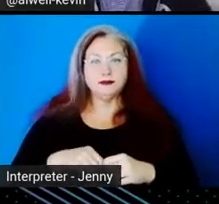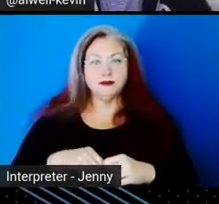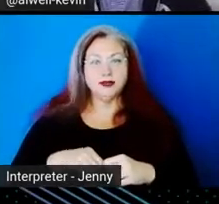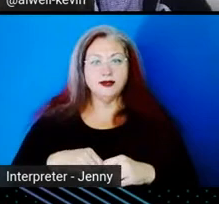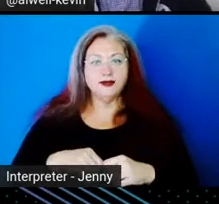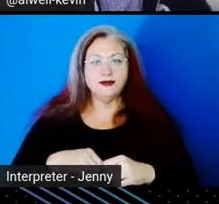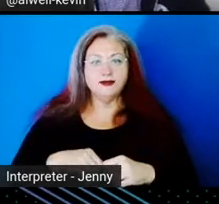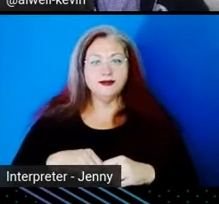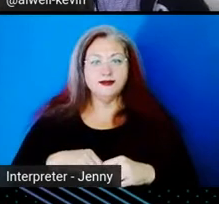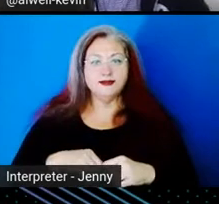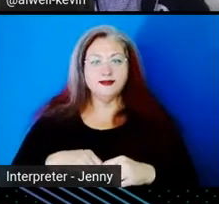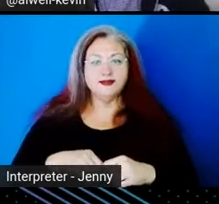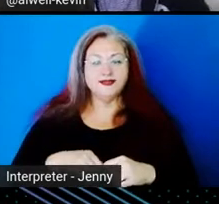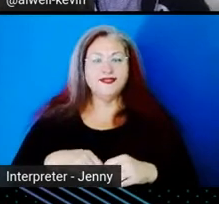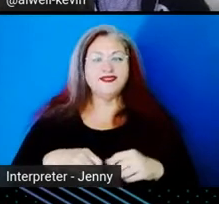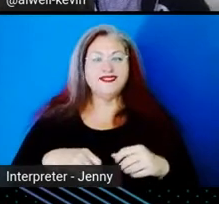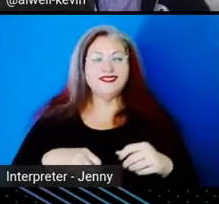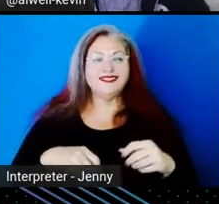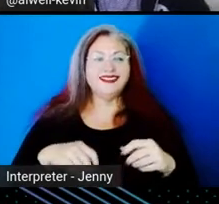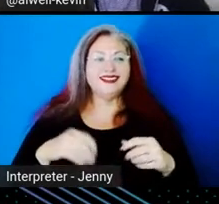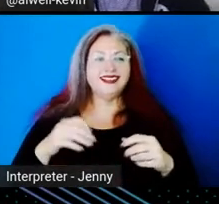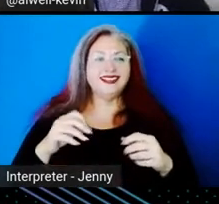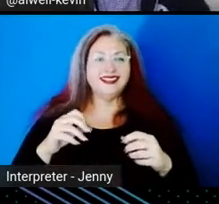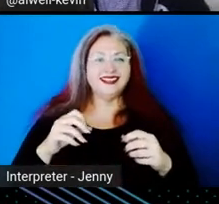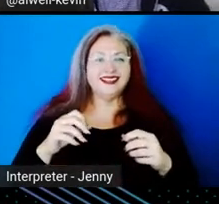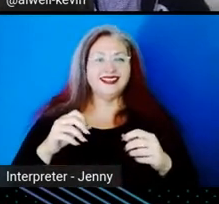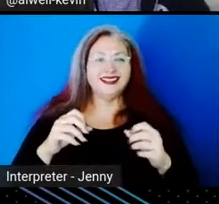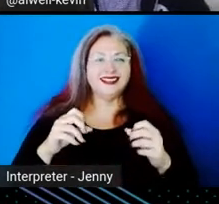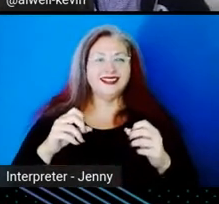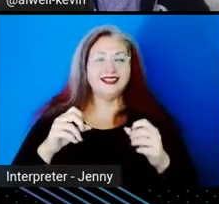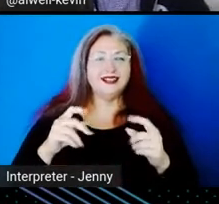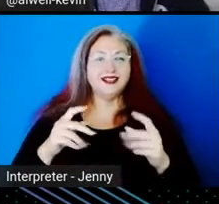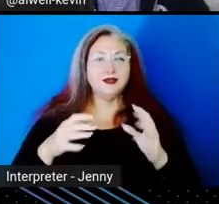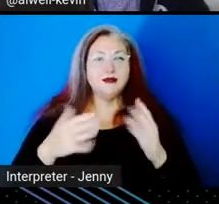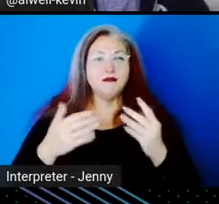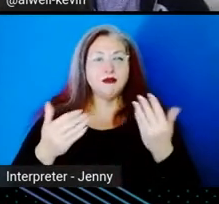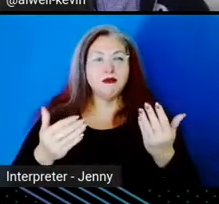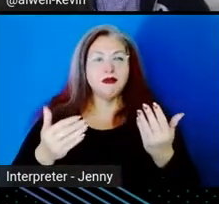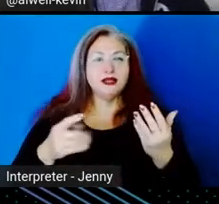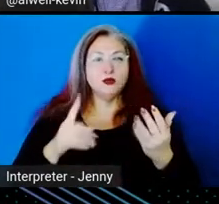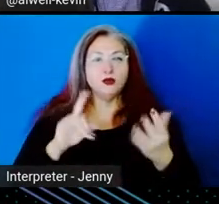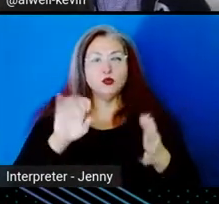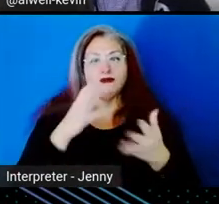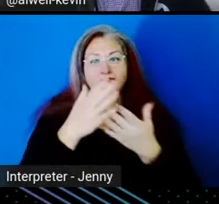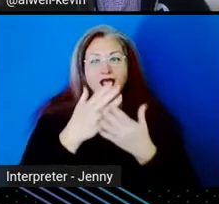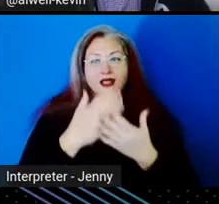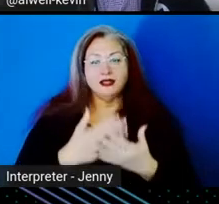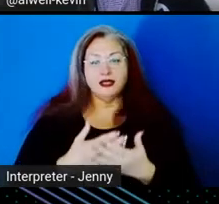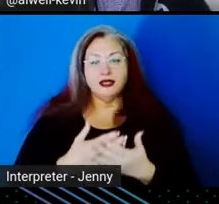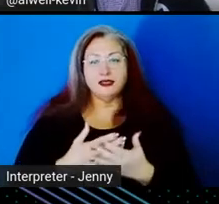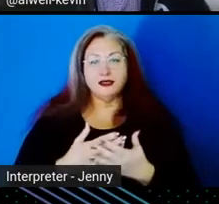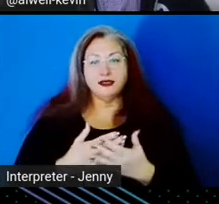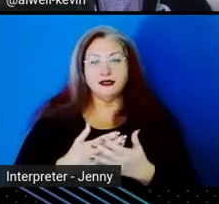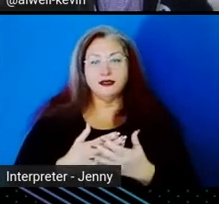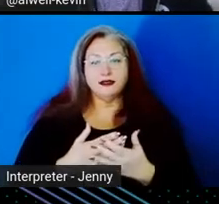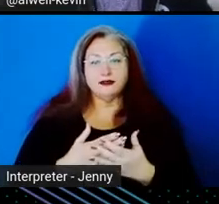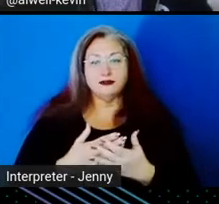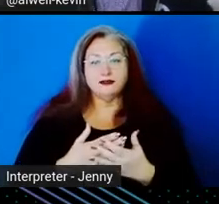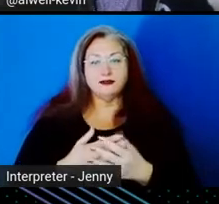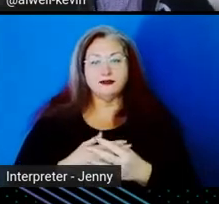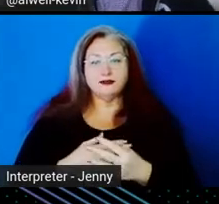Okay, so let's go ahead and do this. Let's just validate that we